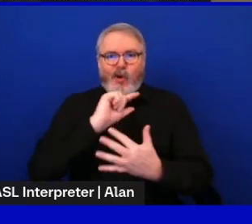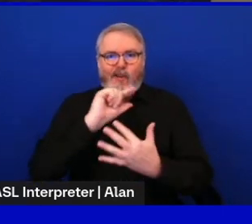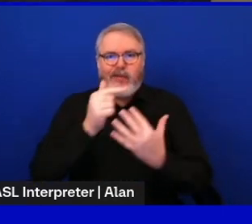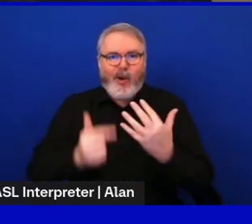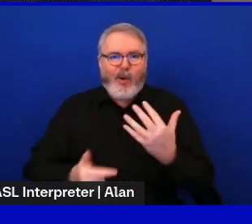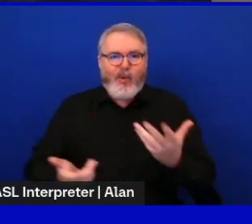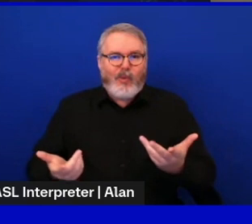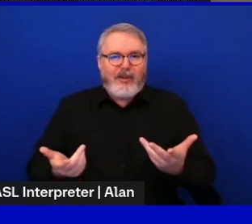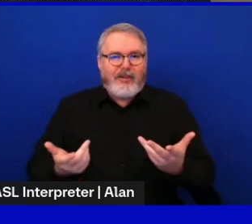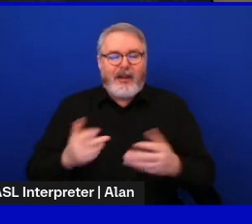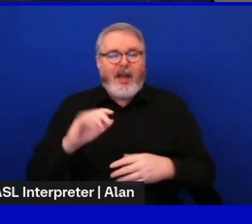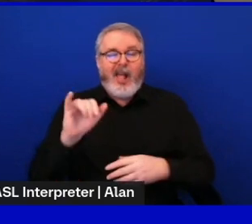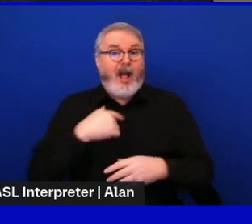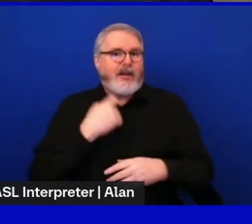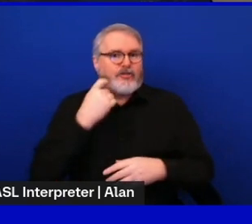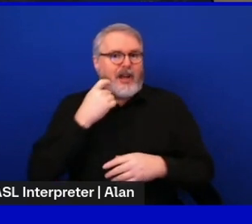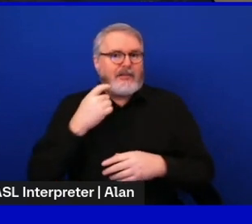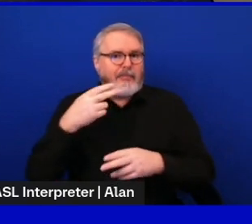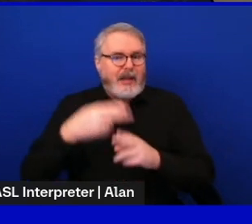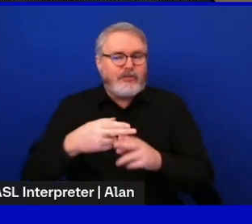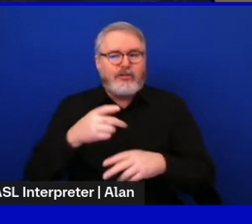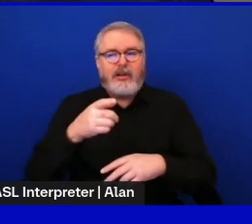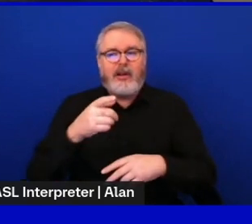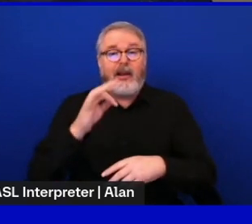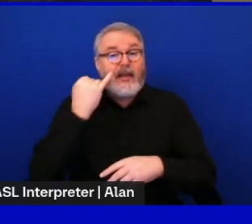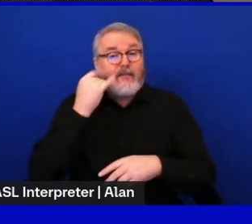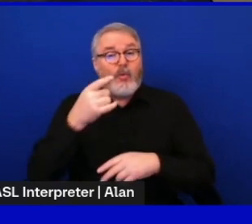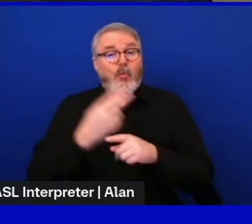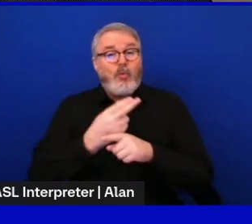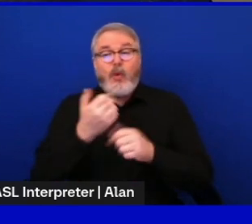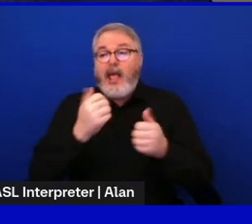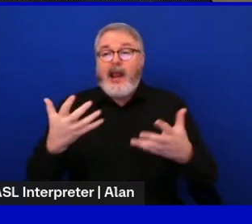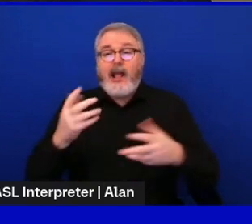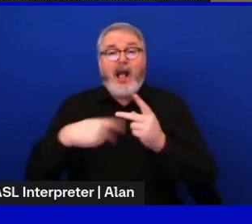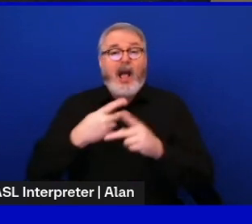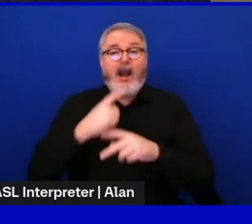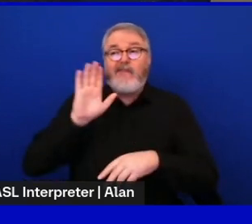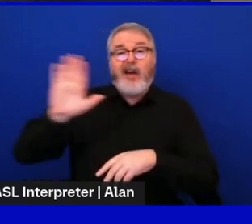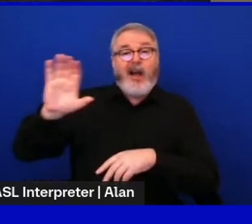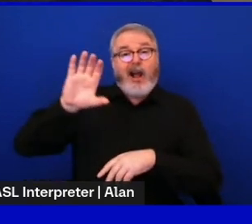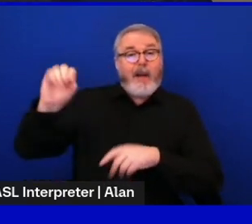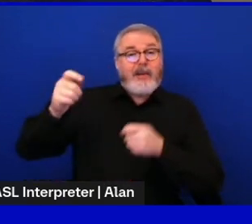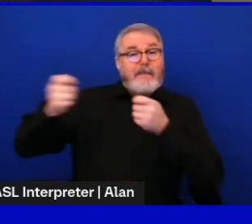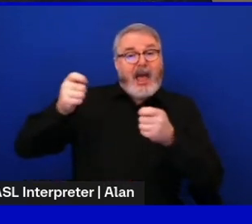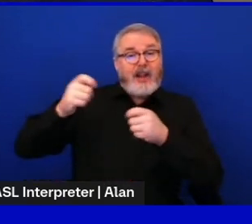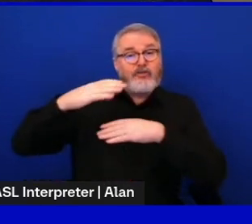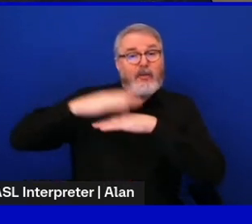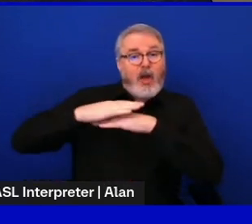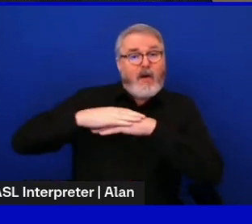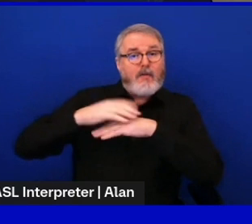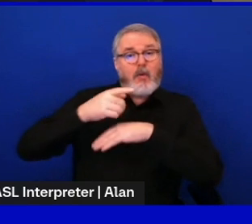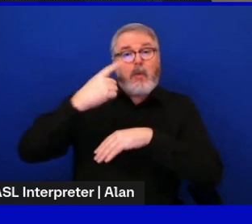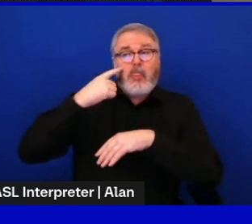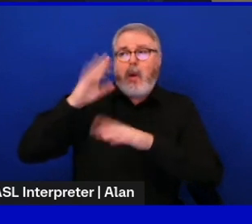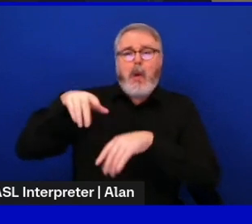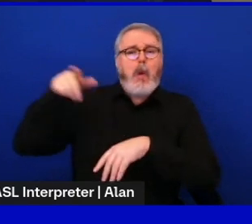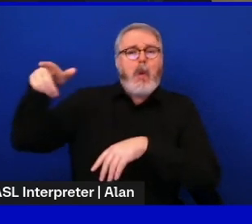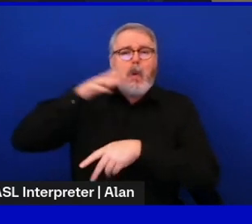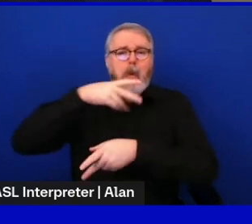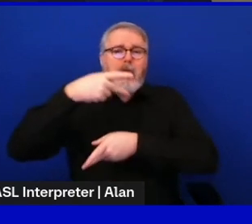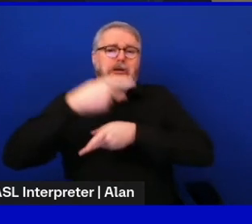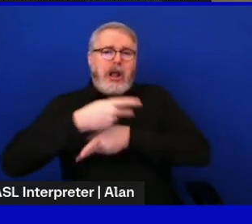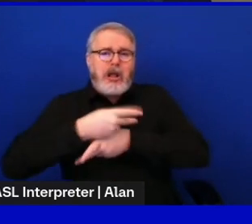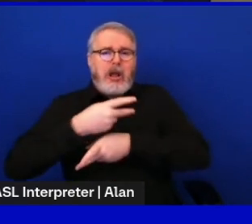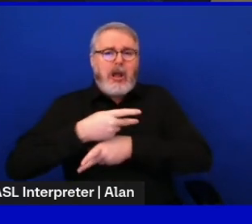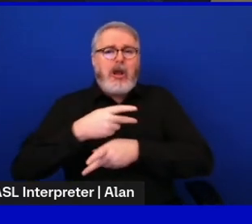is if using any kind of managed platform, that might actually be done by the platform, making sure that you're not leaking values,